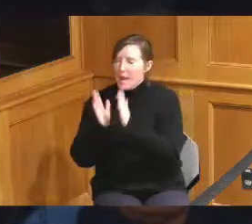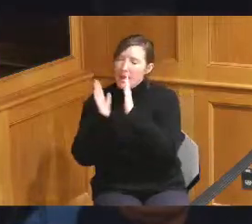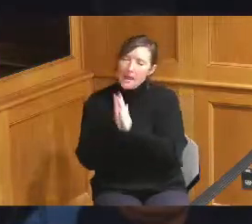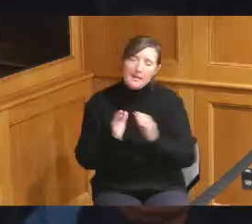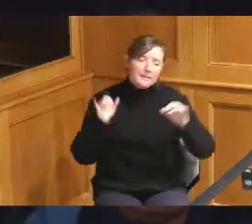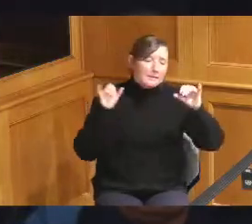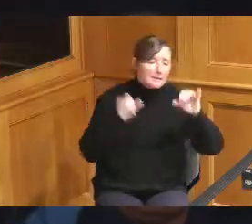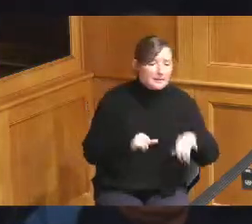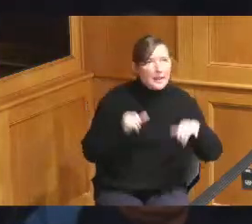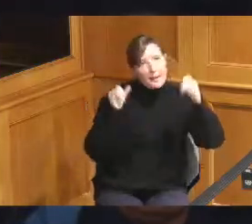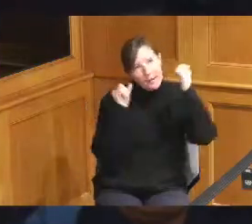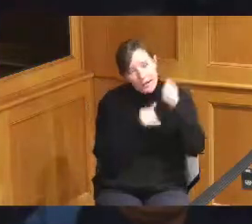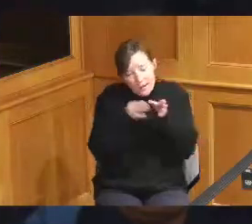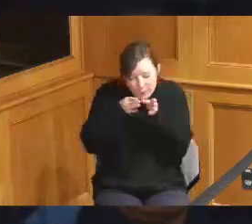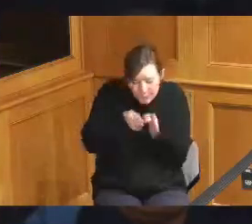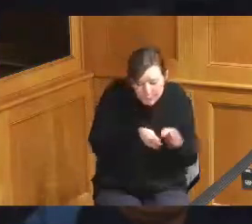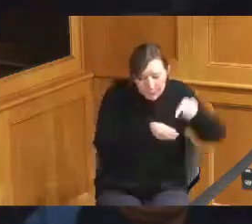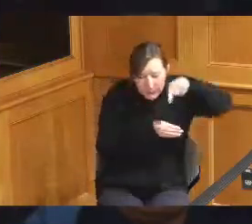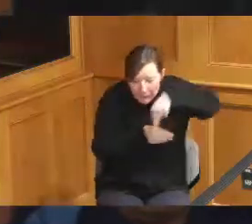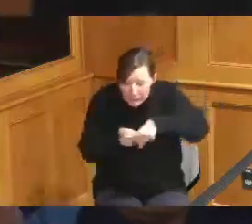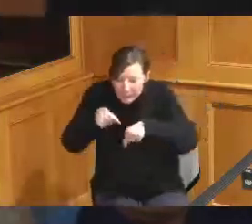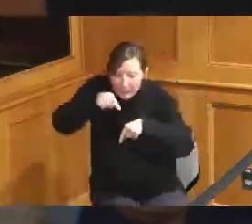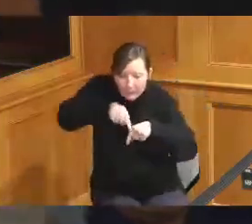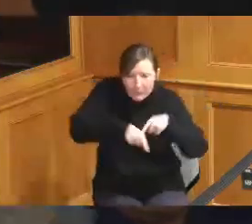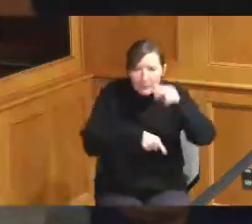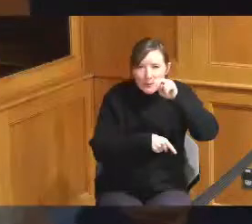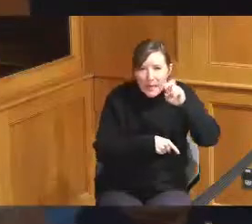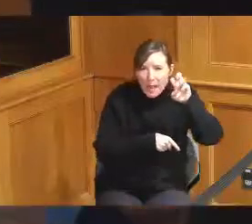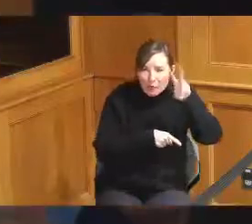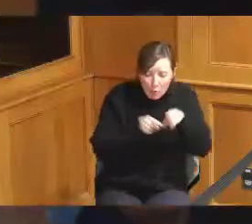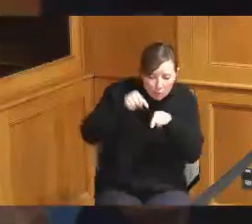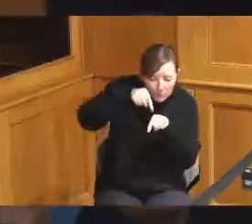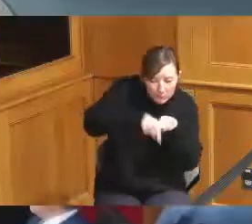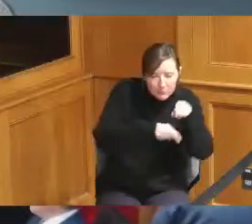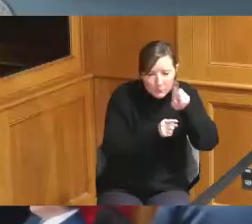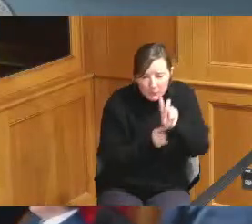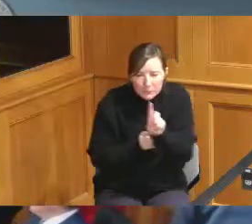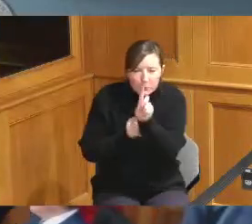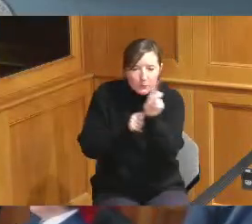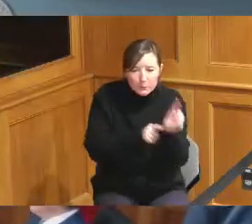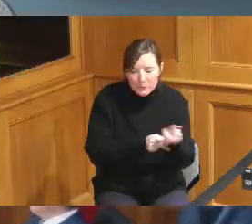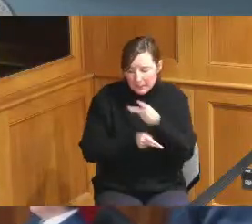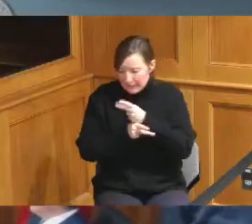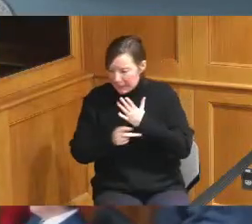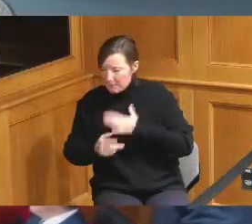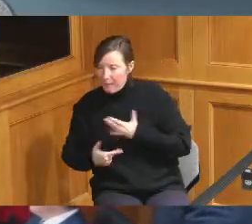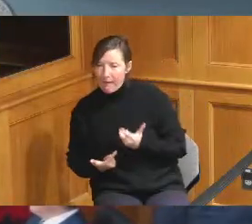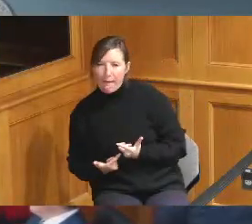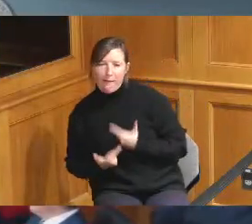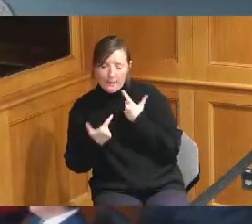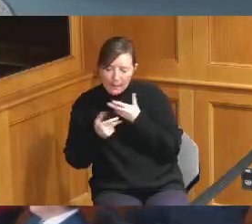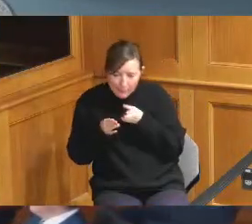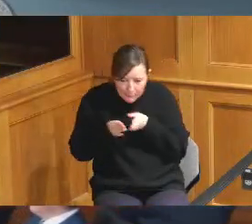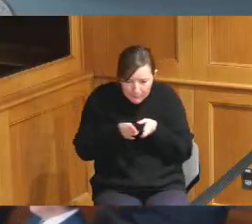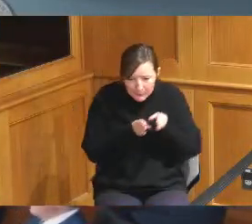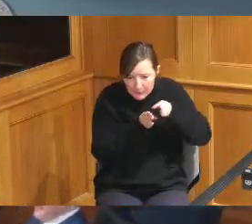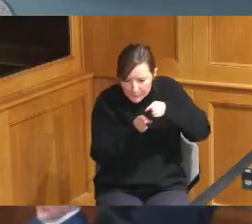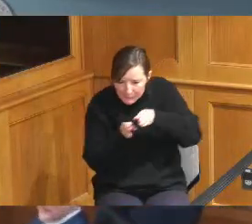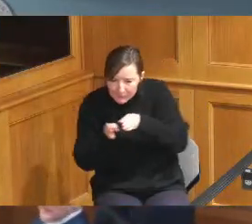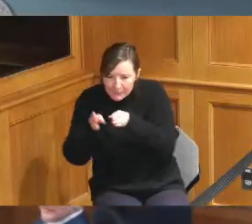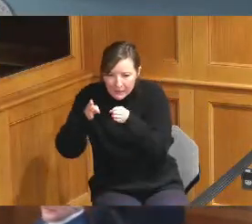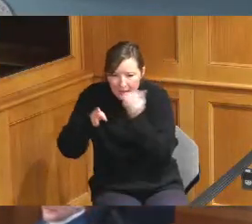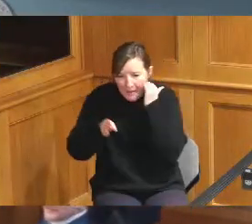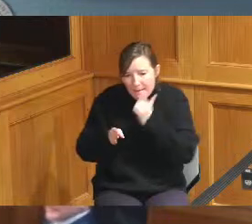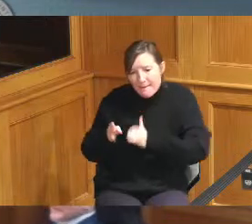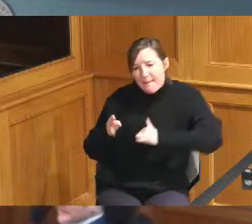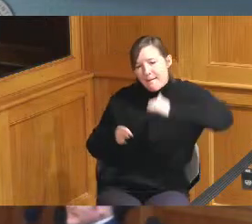the narrow way. Got to keep my life clean every